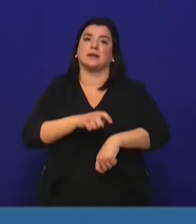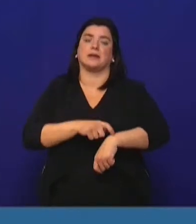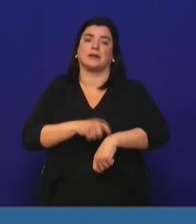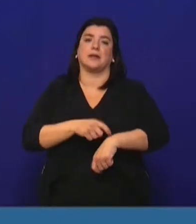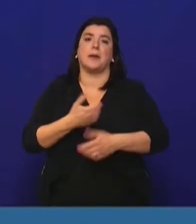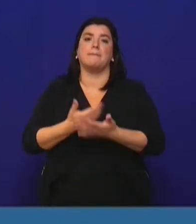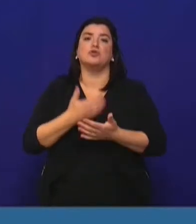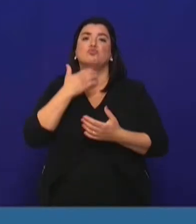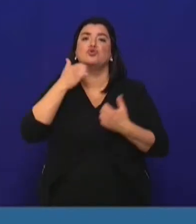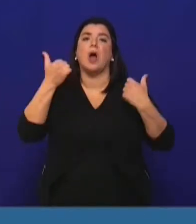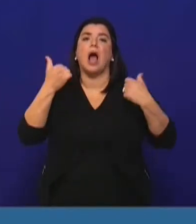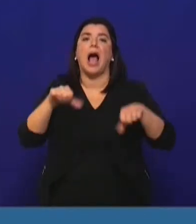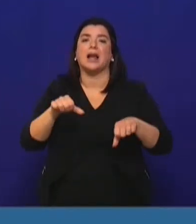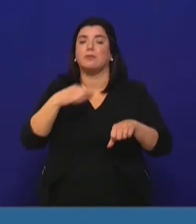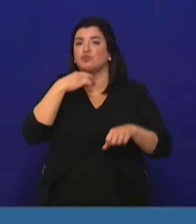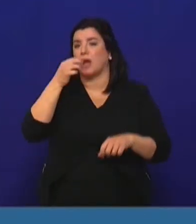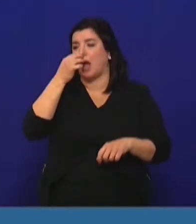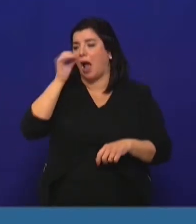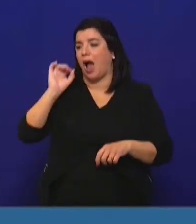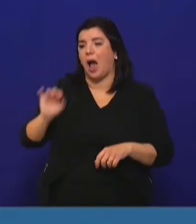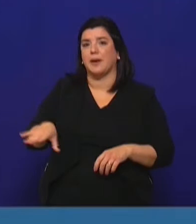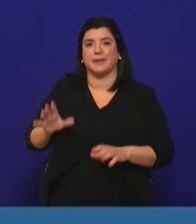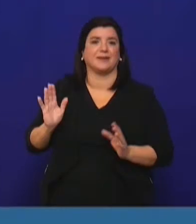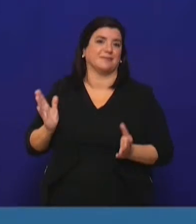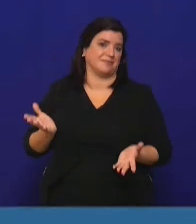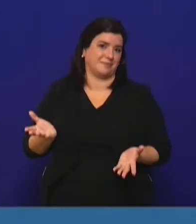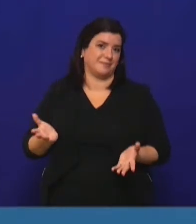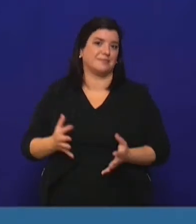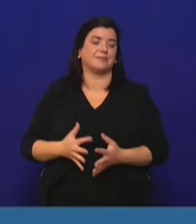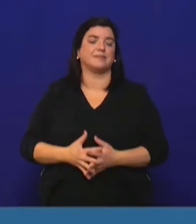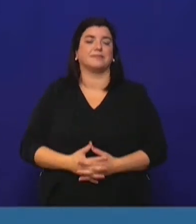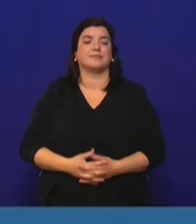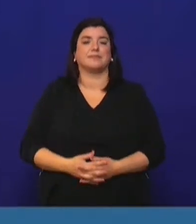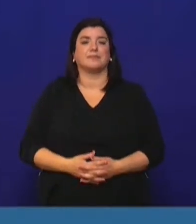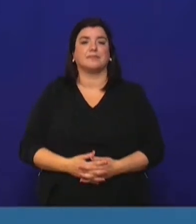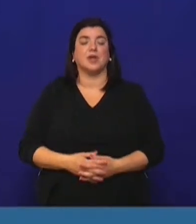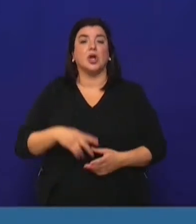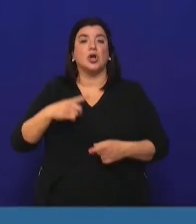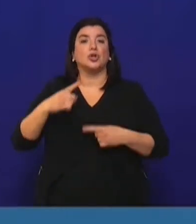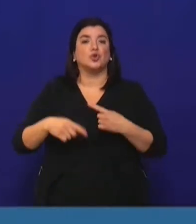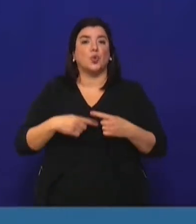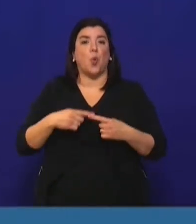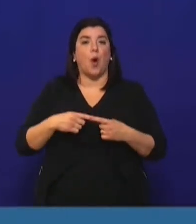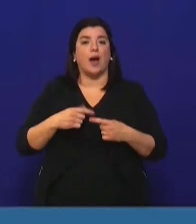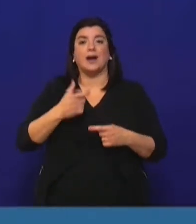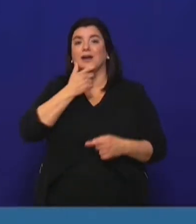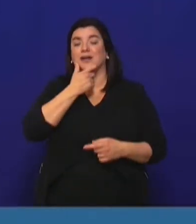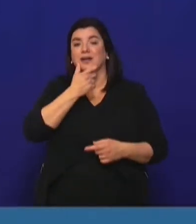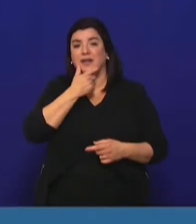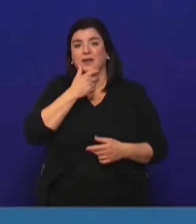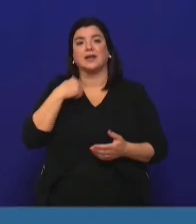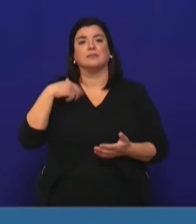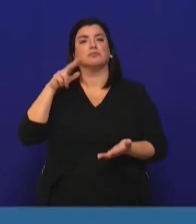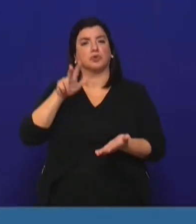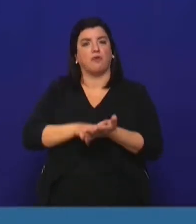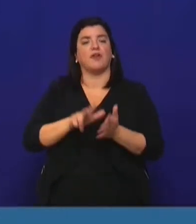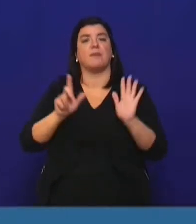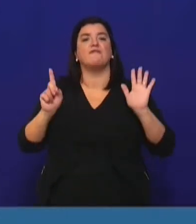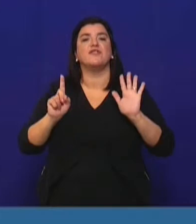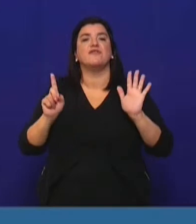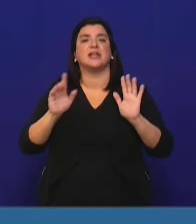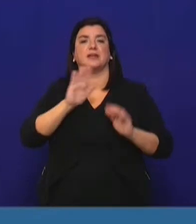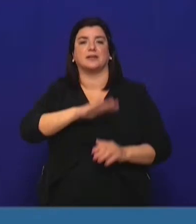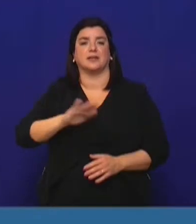jinħlewx il-dożi li jkollna. U fuq il-varjant nikkonferma li issa kellna 15 il-persuna,